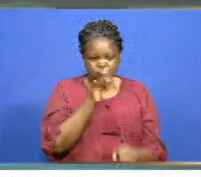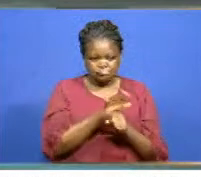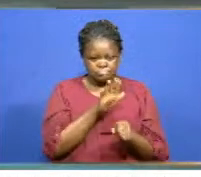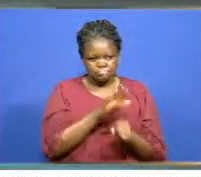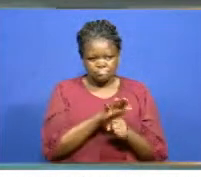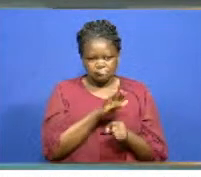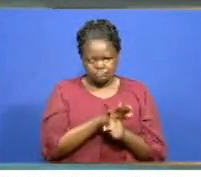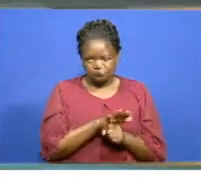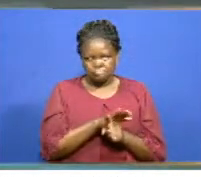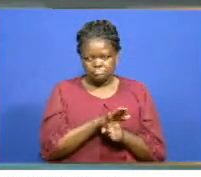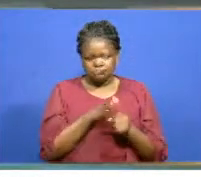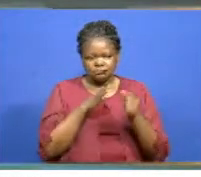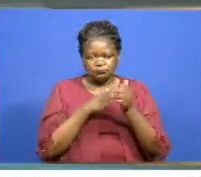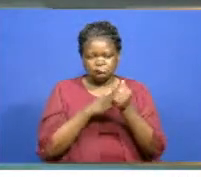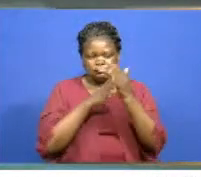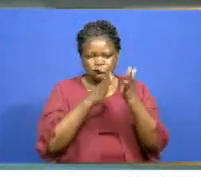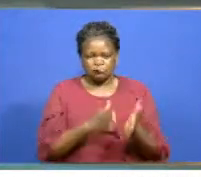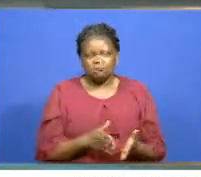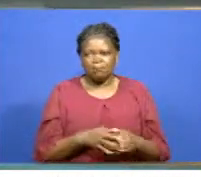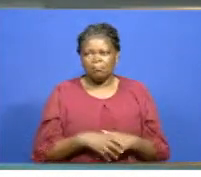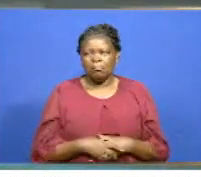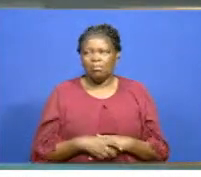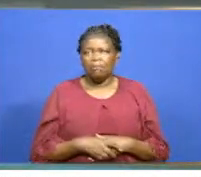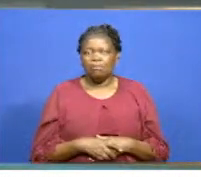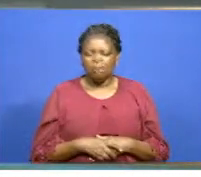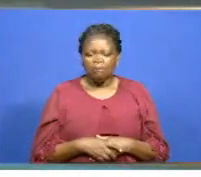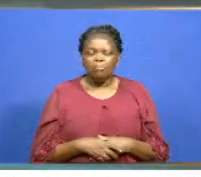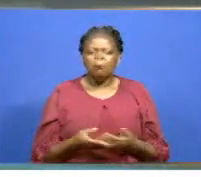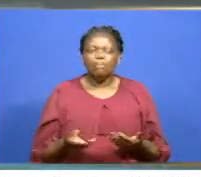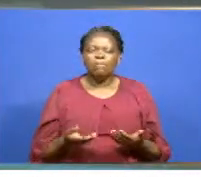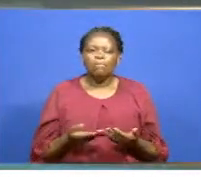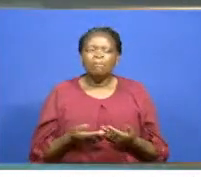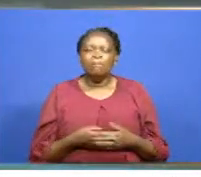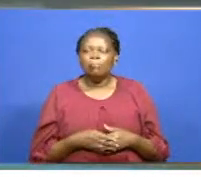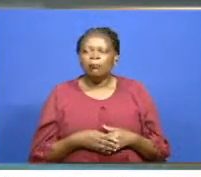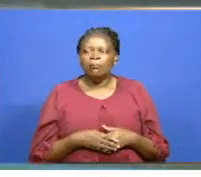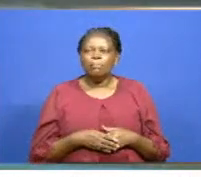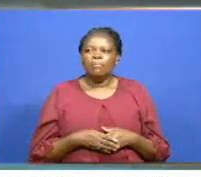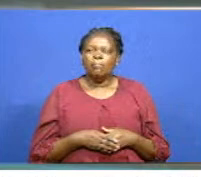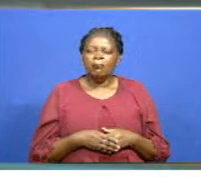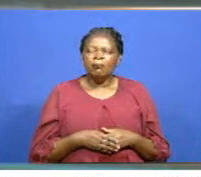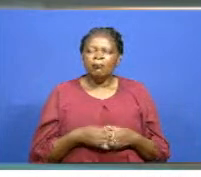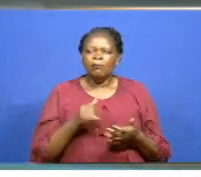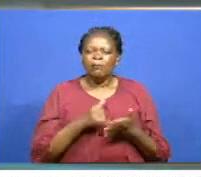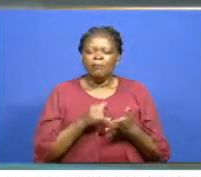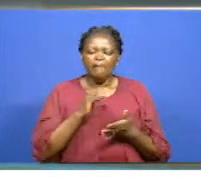these leaders are pro the BBI process, and so